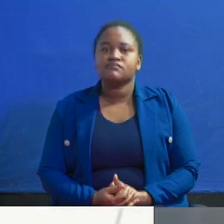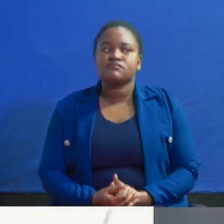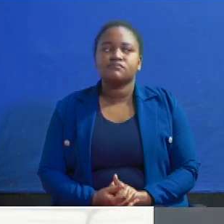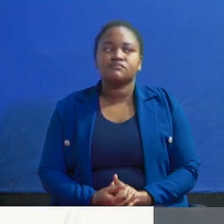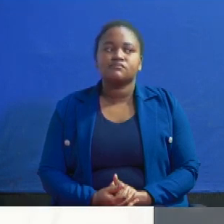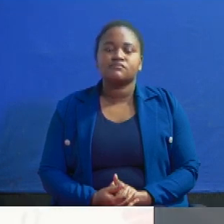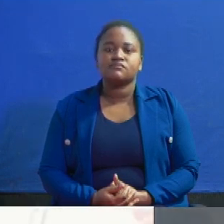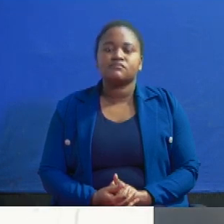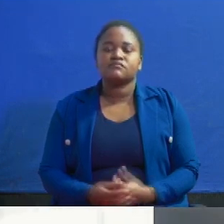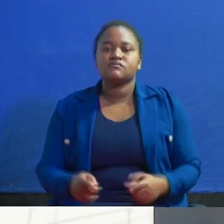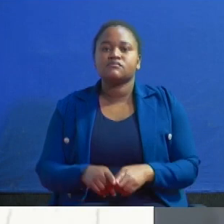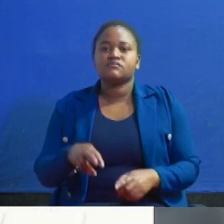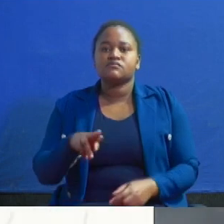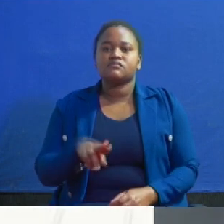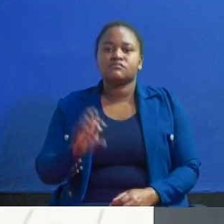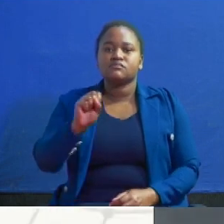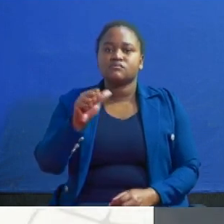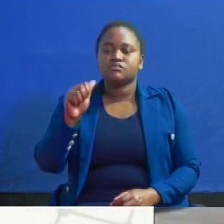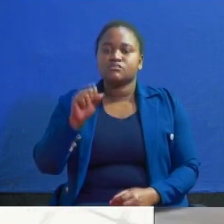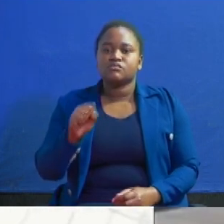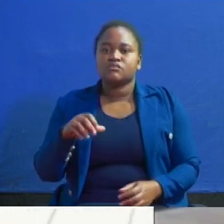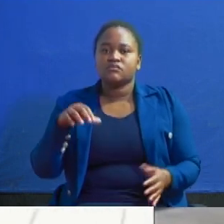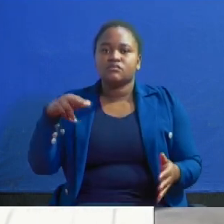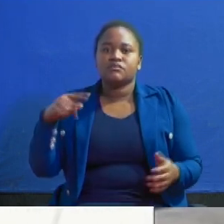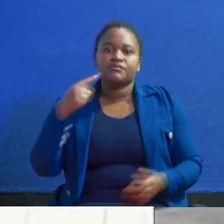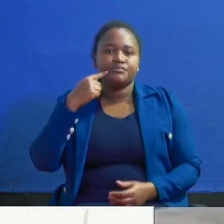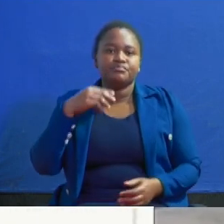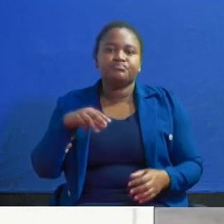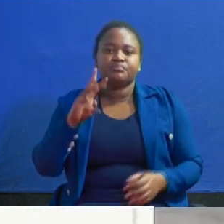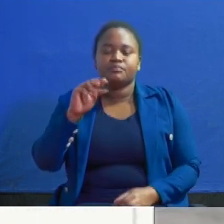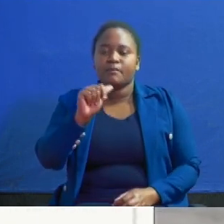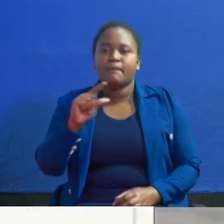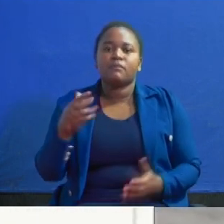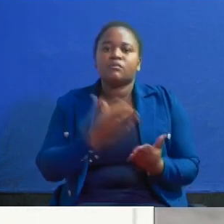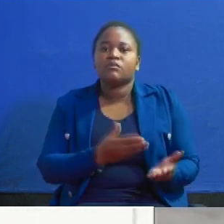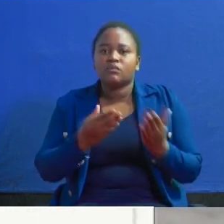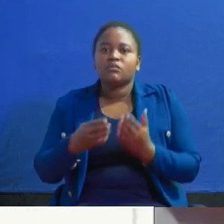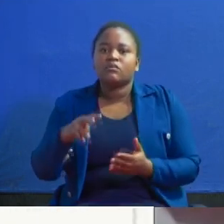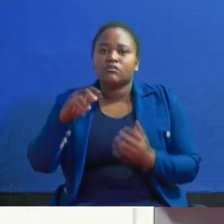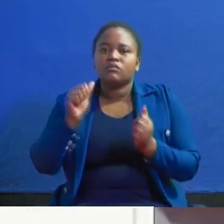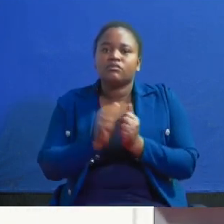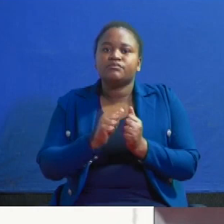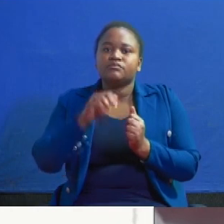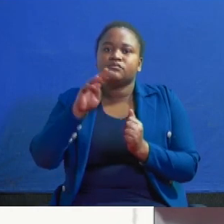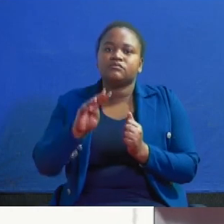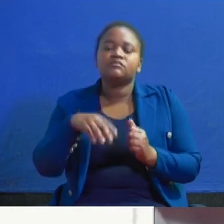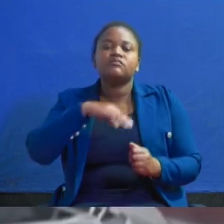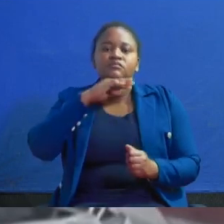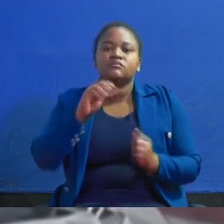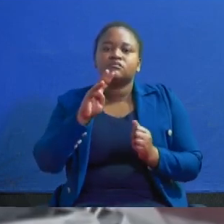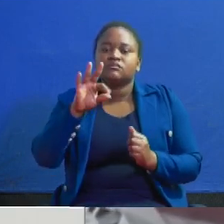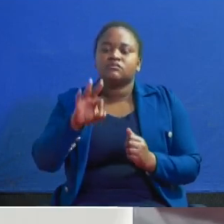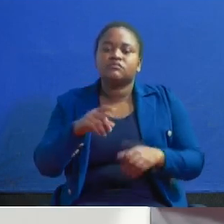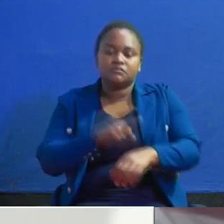In Ukraine, a Russian missile strike on a shopping mall in Costa Viga has resulted in at least 14 deaths and 43